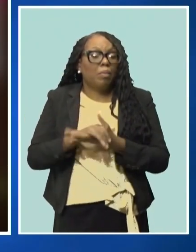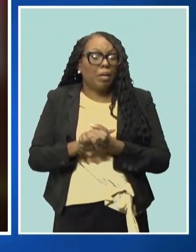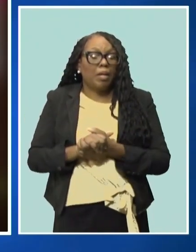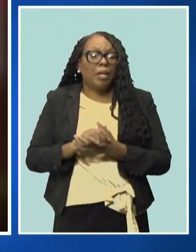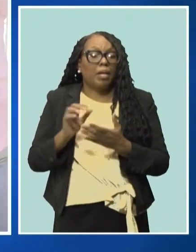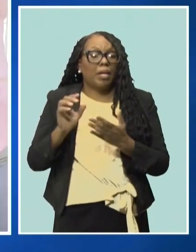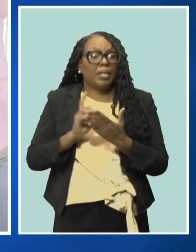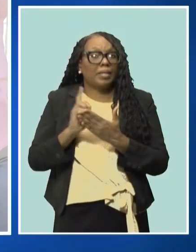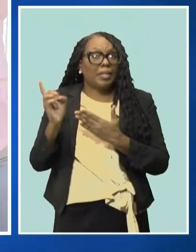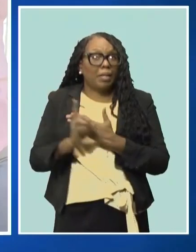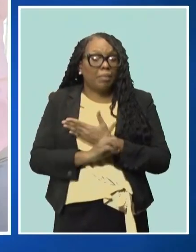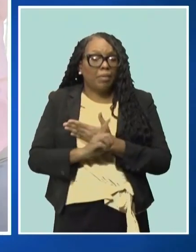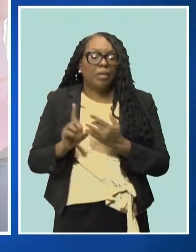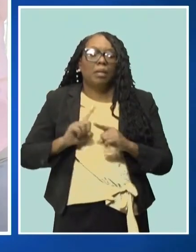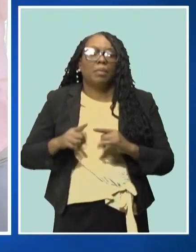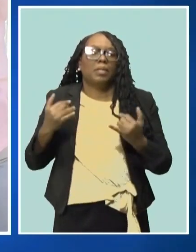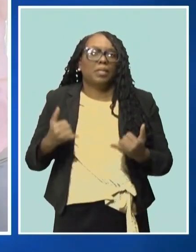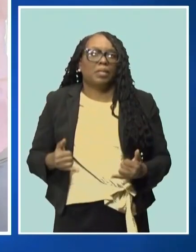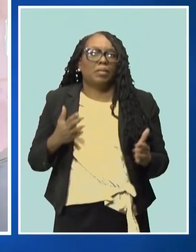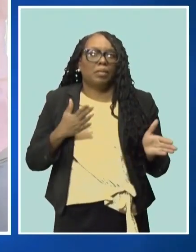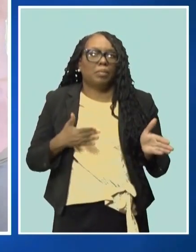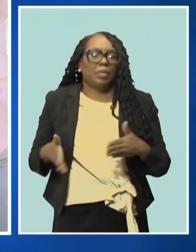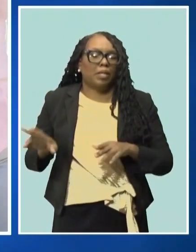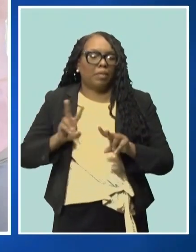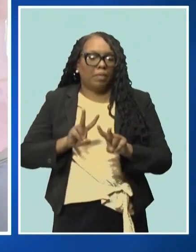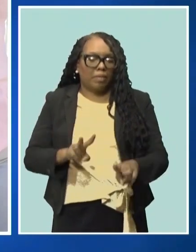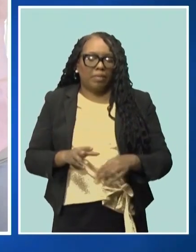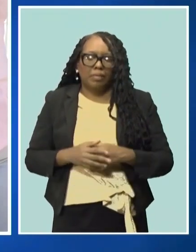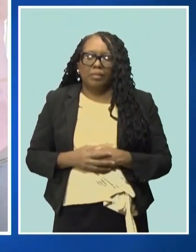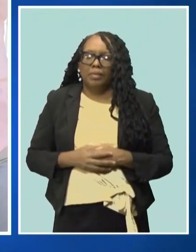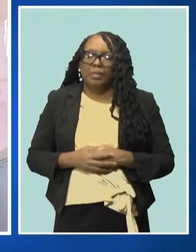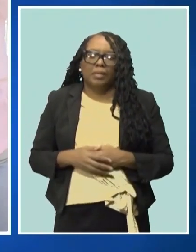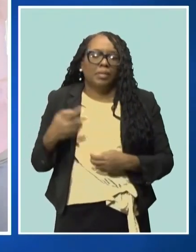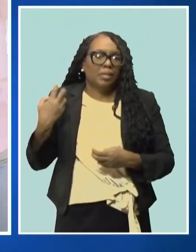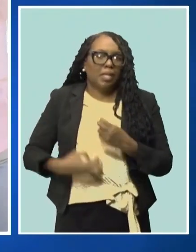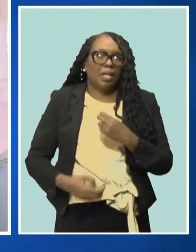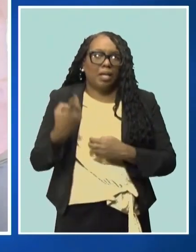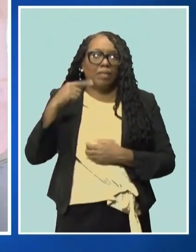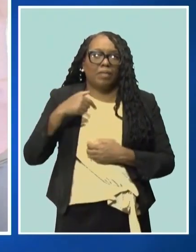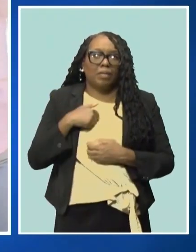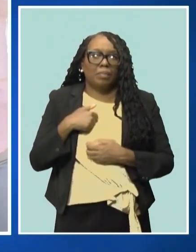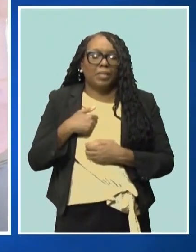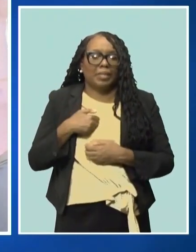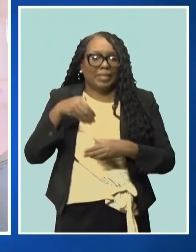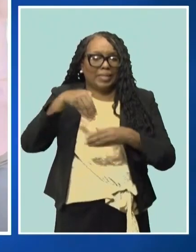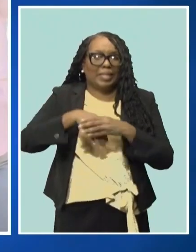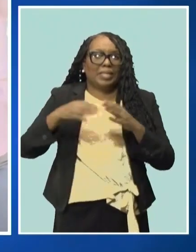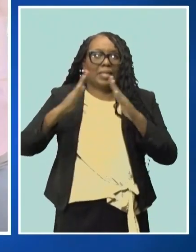partner's funeral. Now that he passed, it's hard for me to be inside of this house.